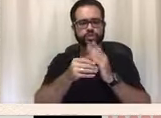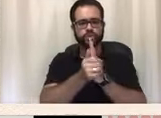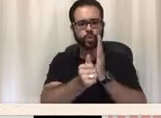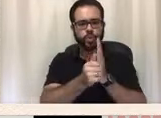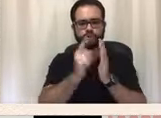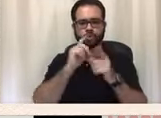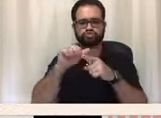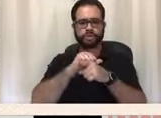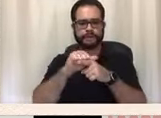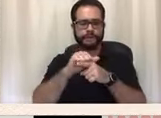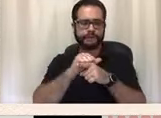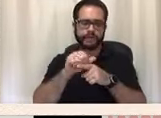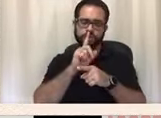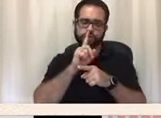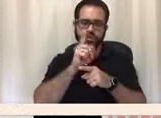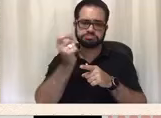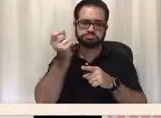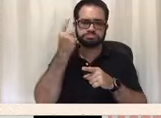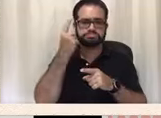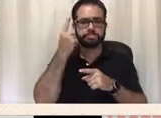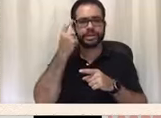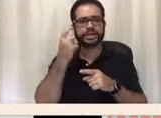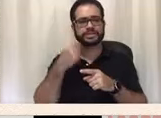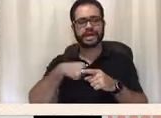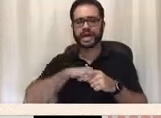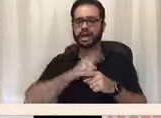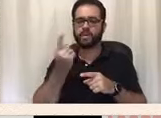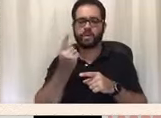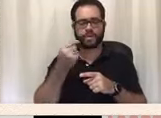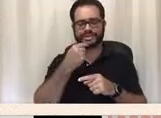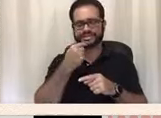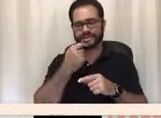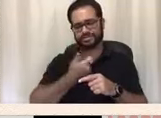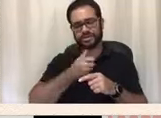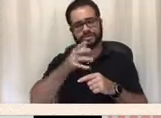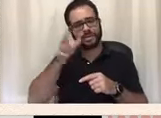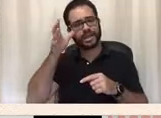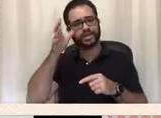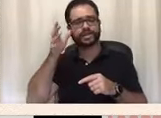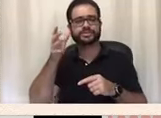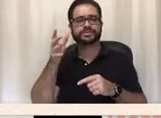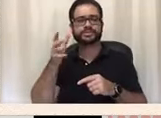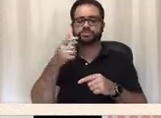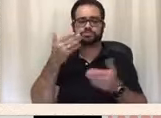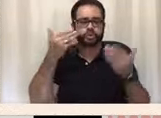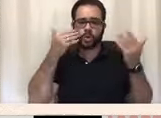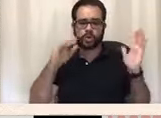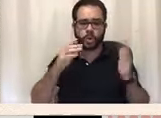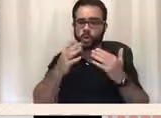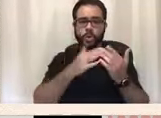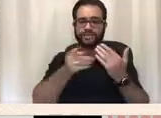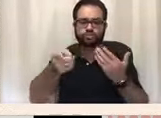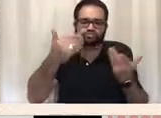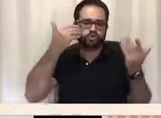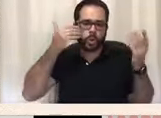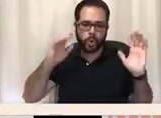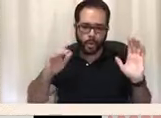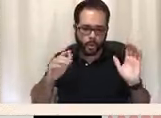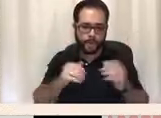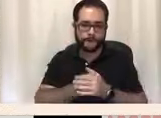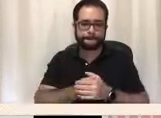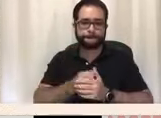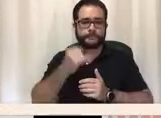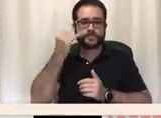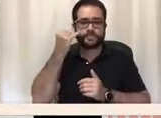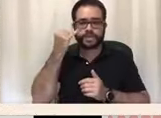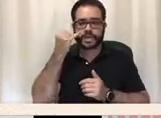really makes sense because I always say, as a parent, you don't know what you don't know. And unless you're offered these